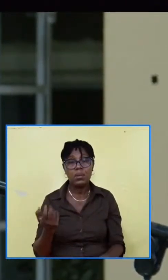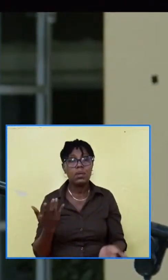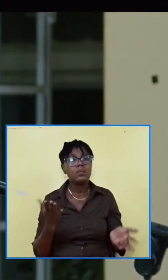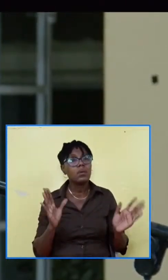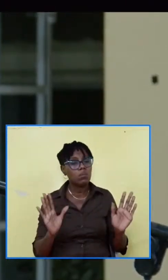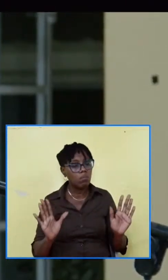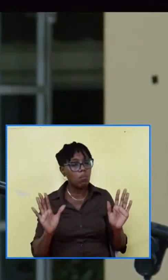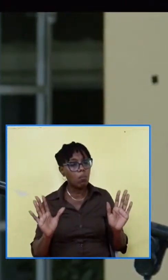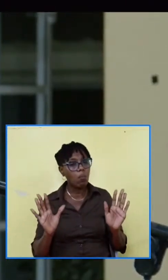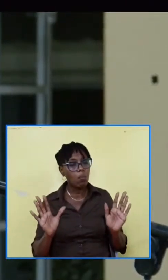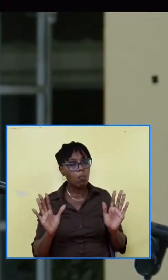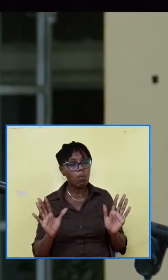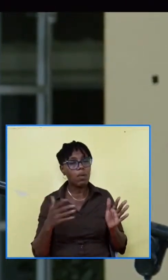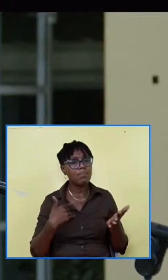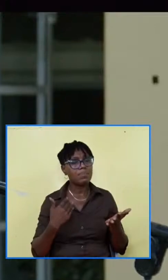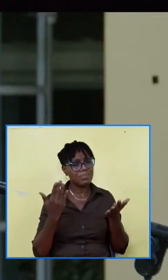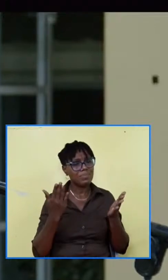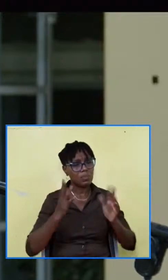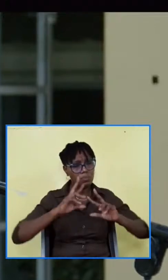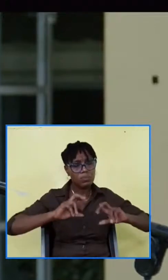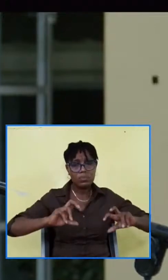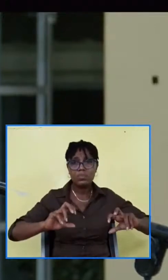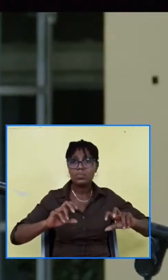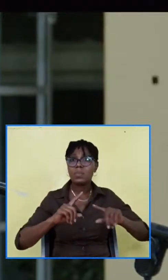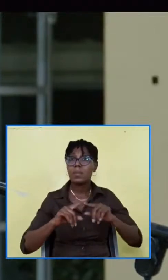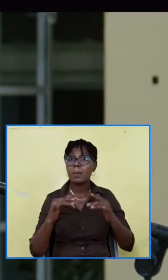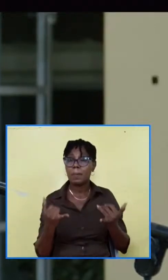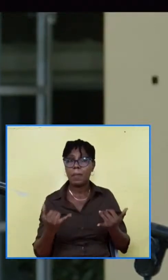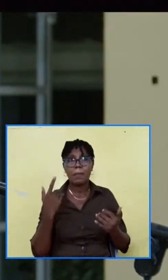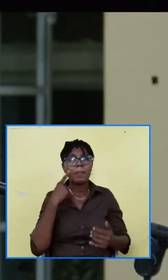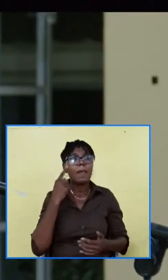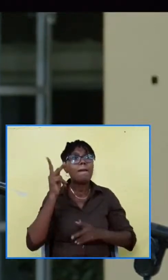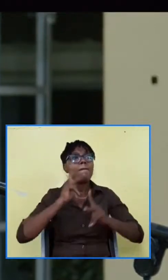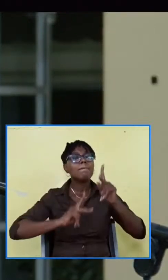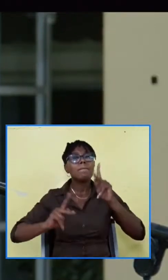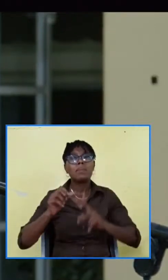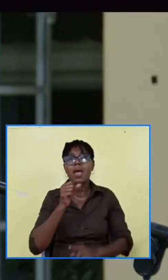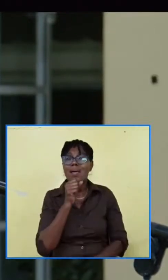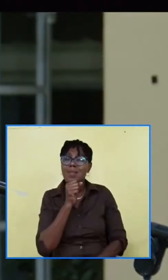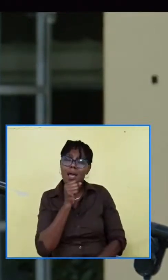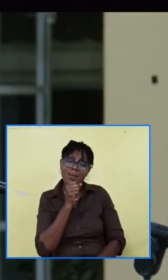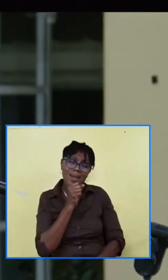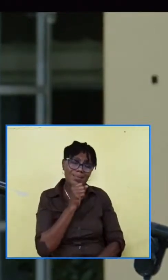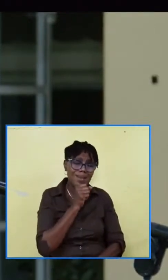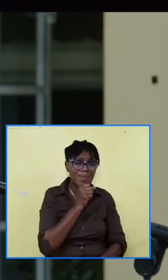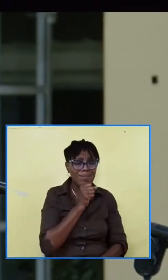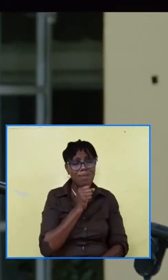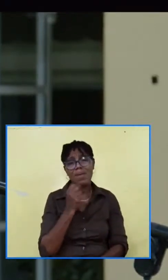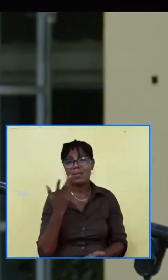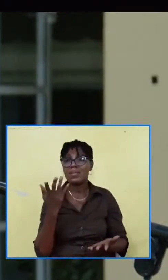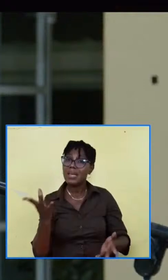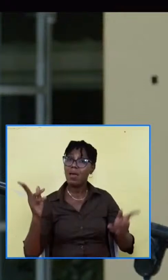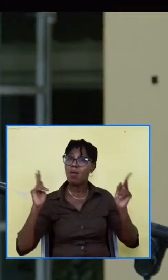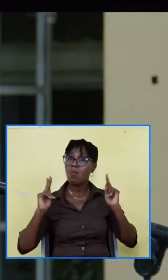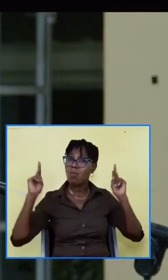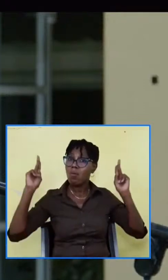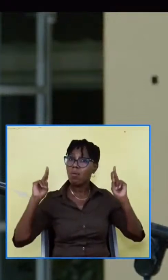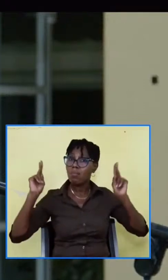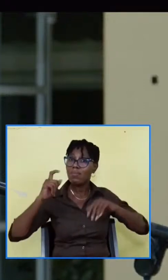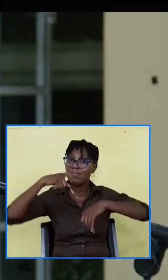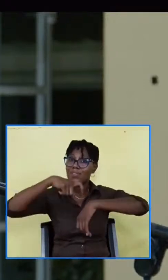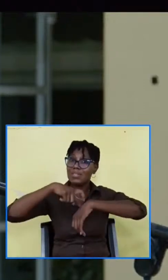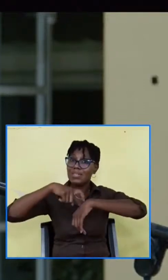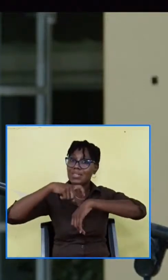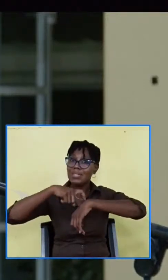at, recognizing, for example, calypsonians who make some money at crop overtime and so